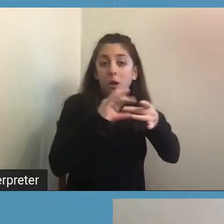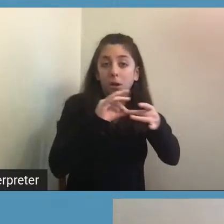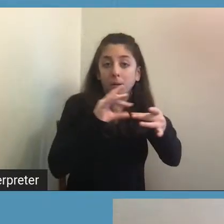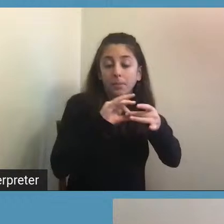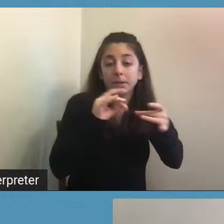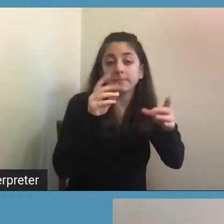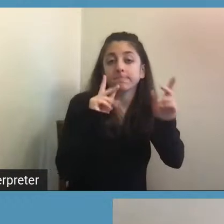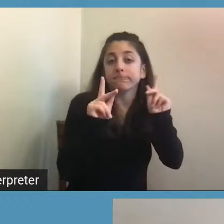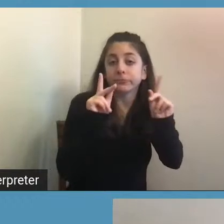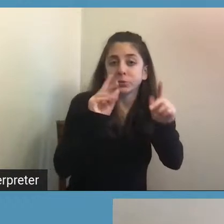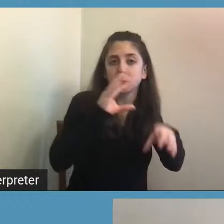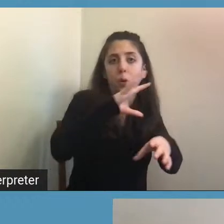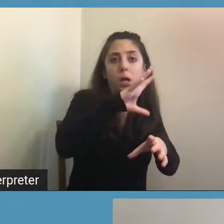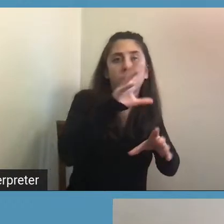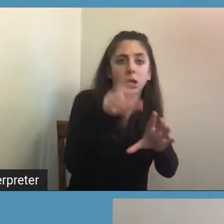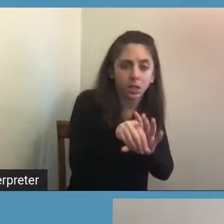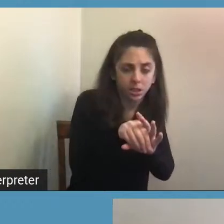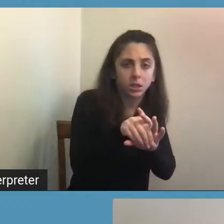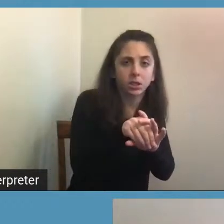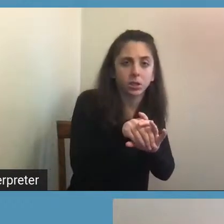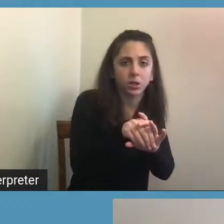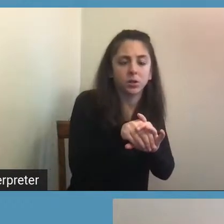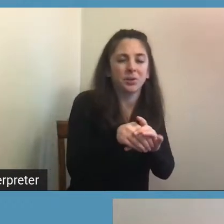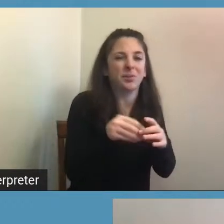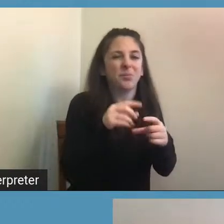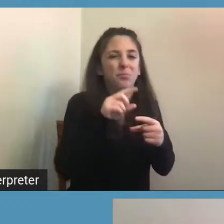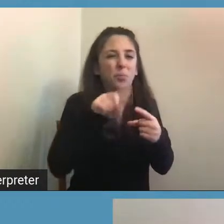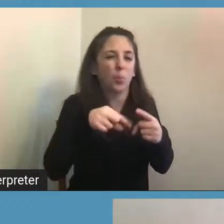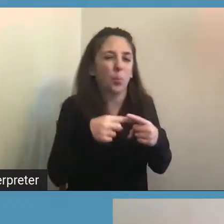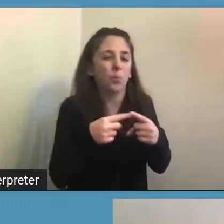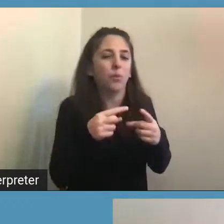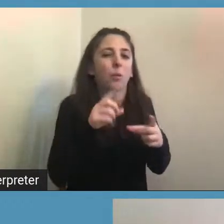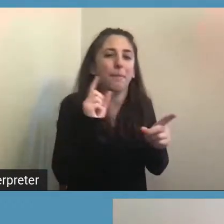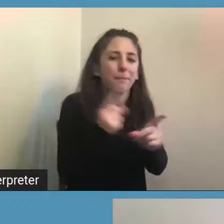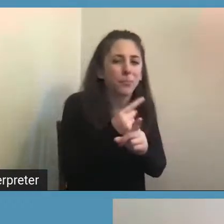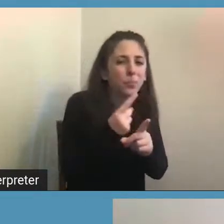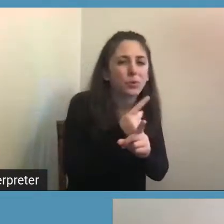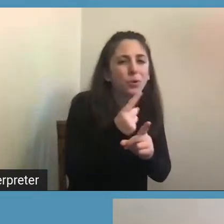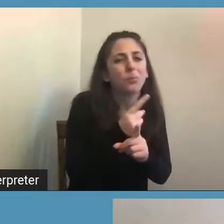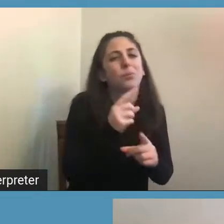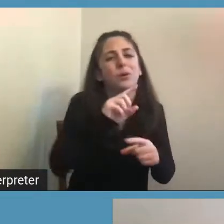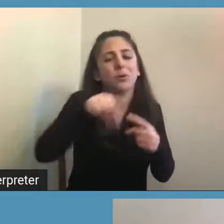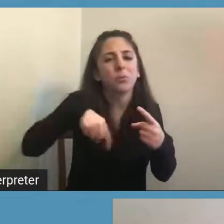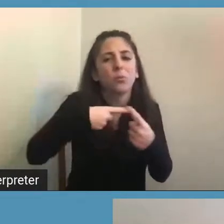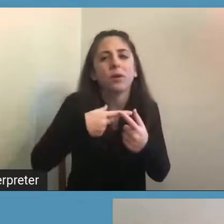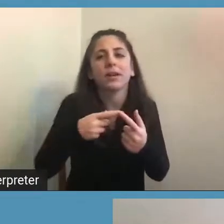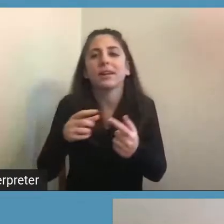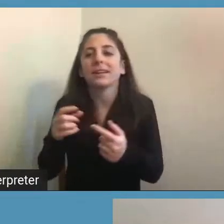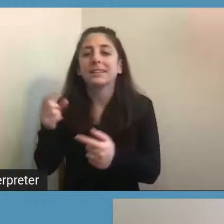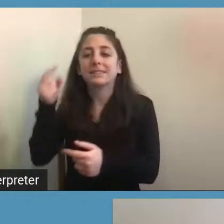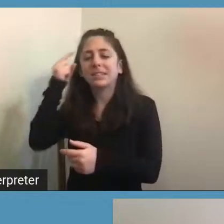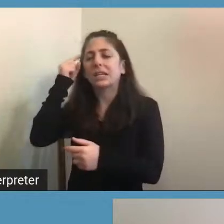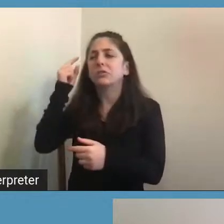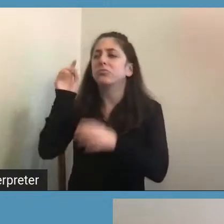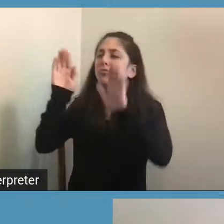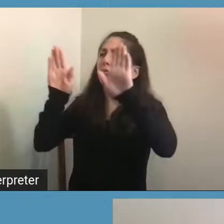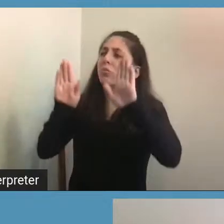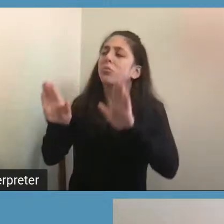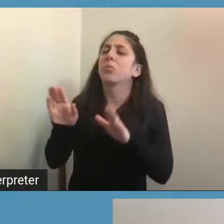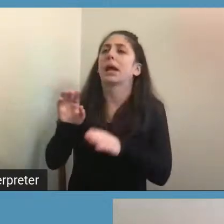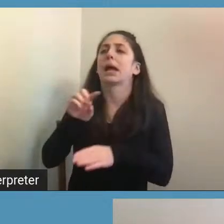of professionalism versus casual language that should be used? I think this is a great question.